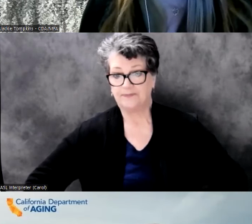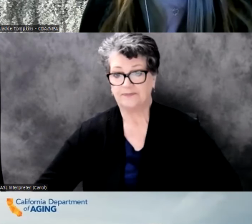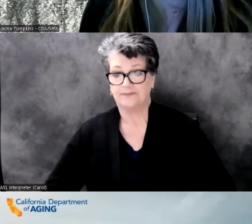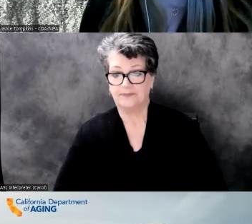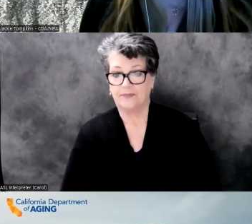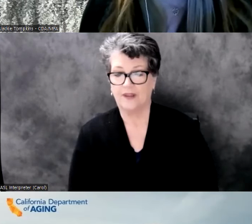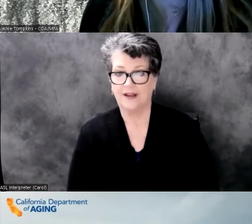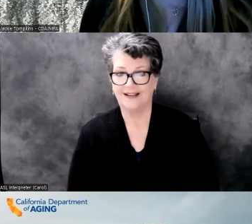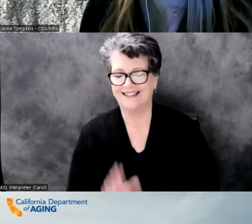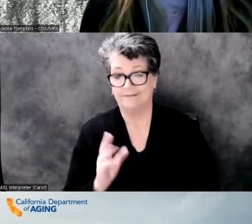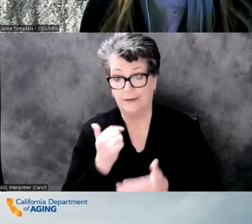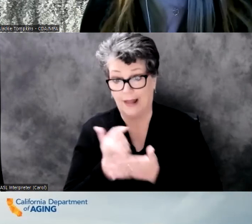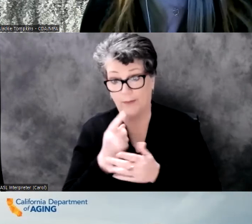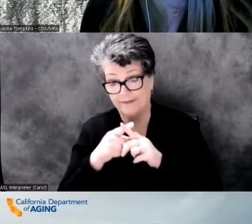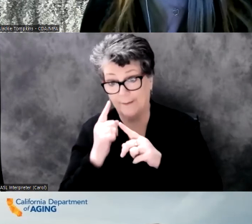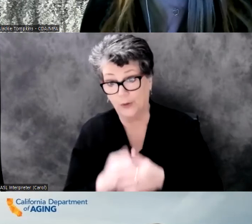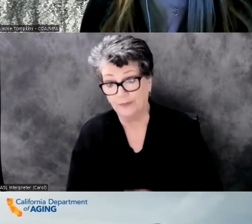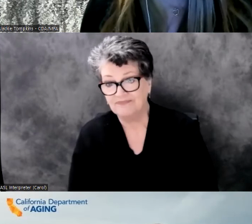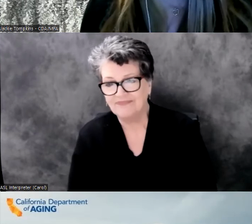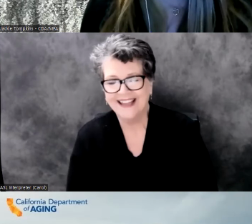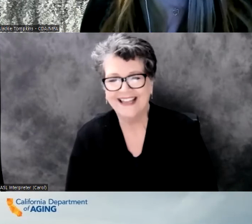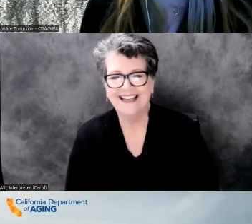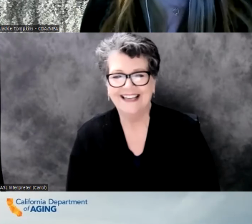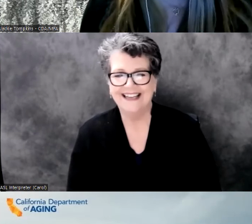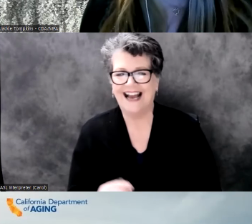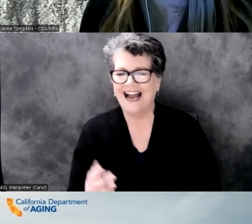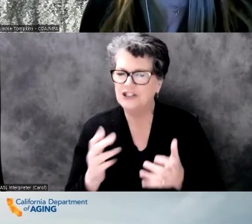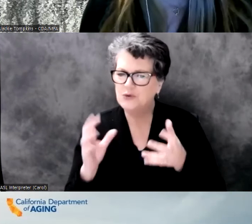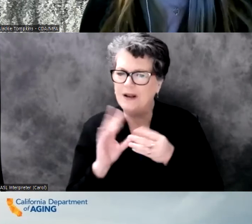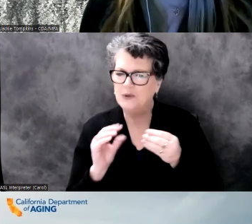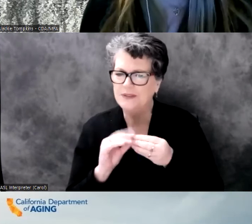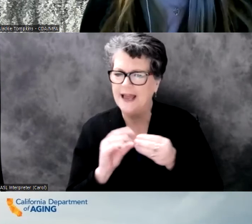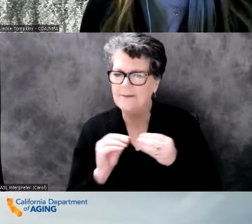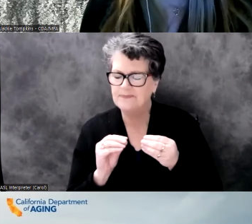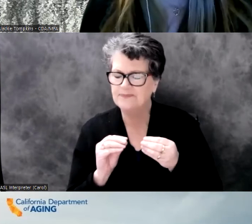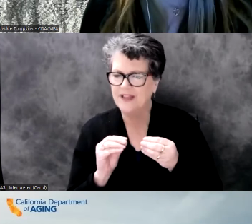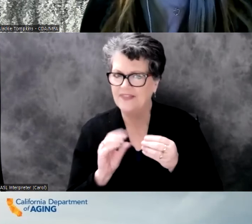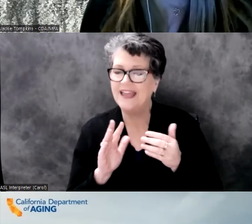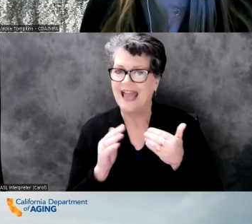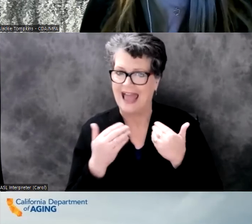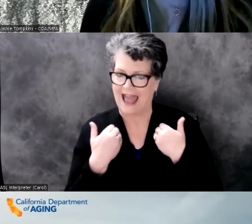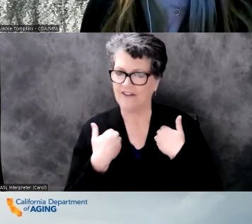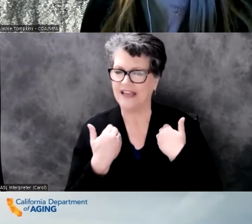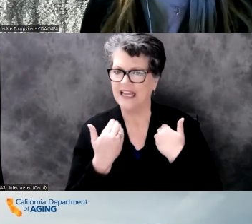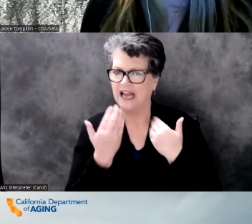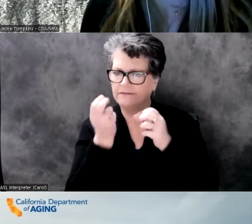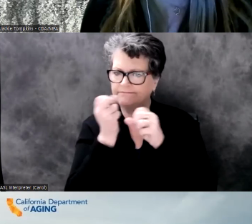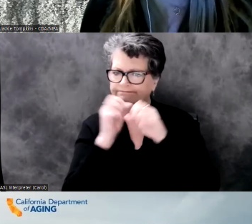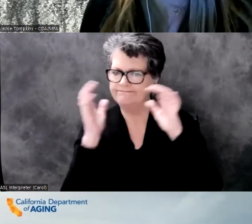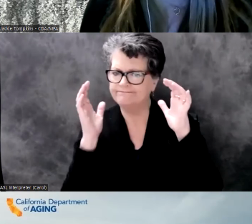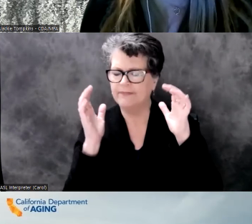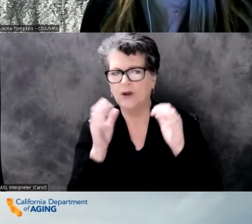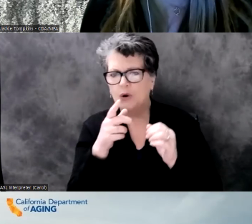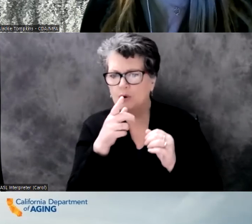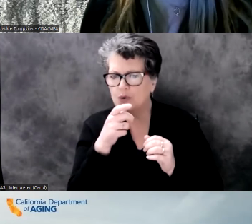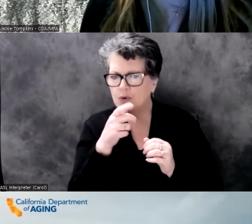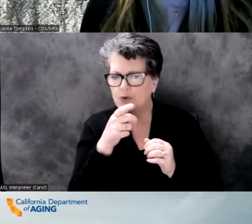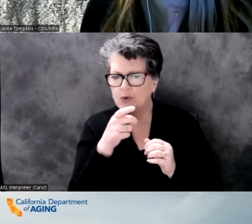Helps if I unmute. I just wanted to say that I think having an idea of